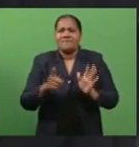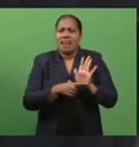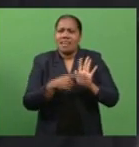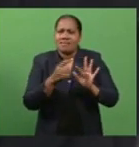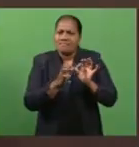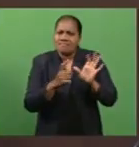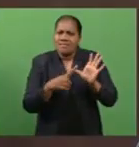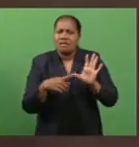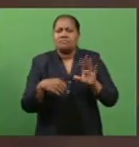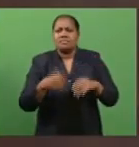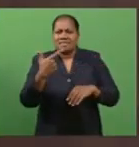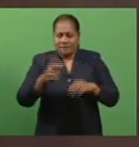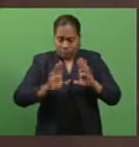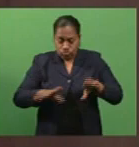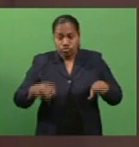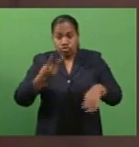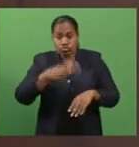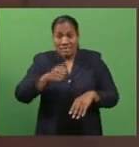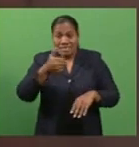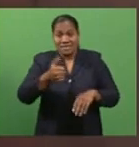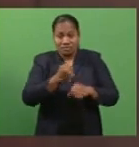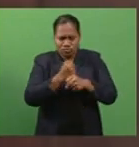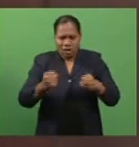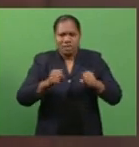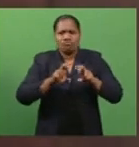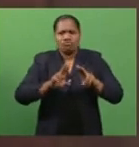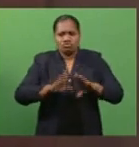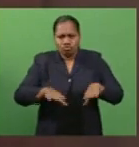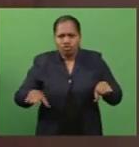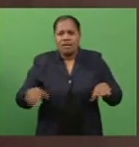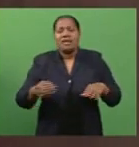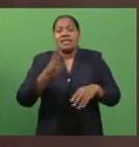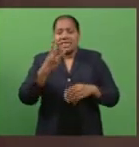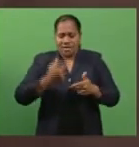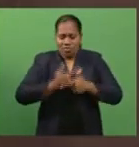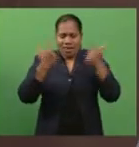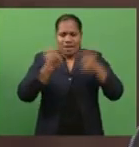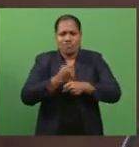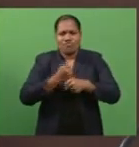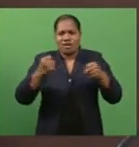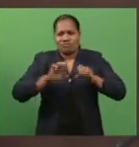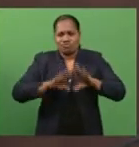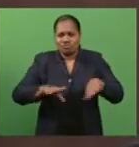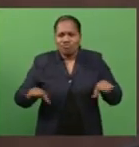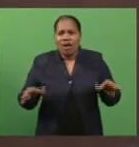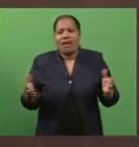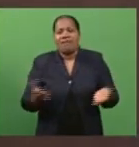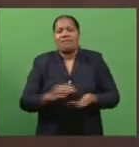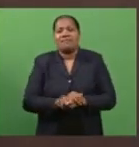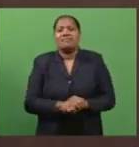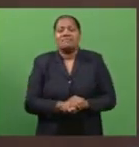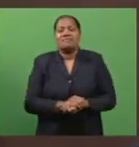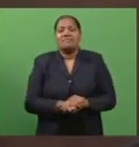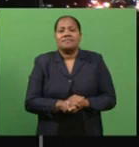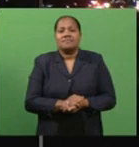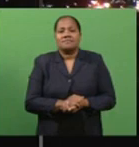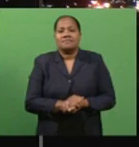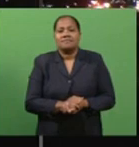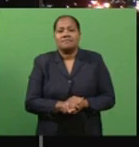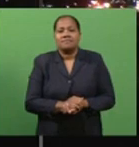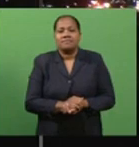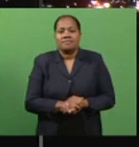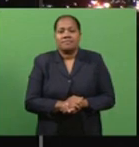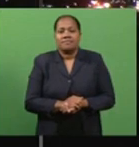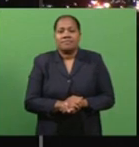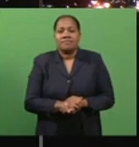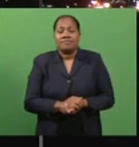children, 26 grandchildren and 3 great-grandchildren. Sainiani Mboila, FBC News. The